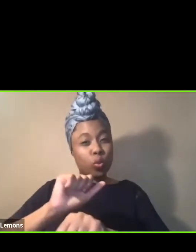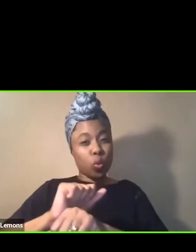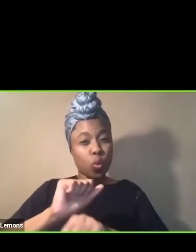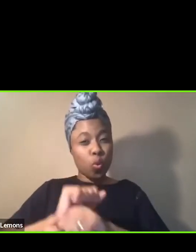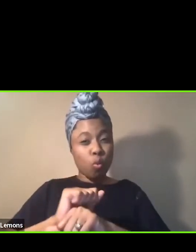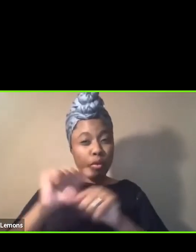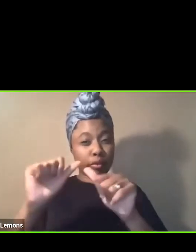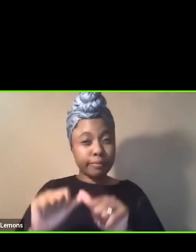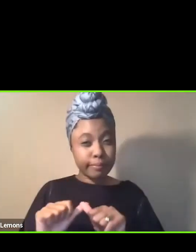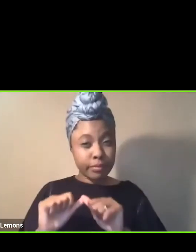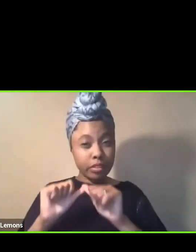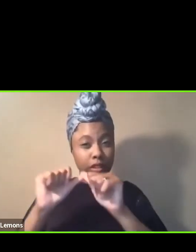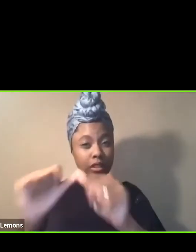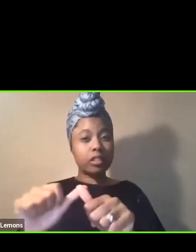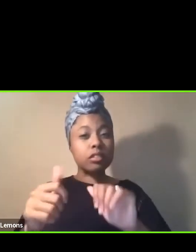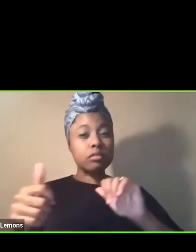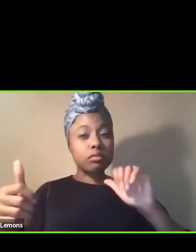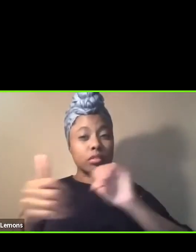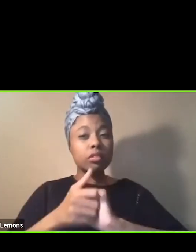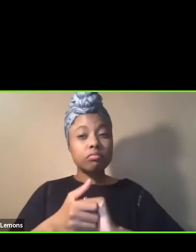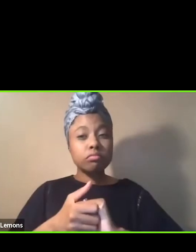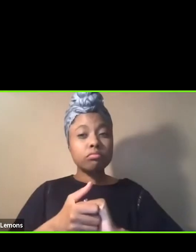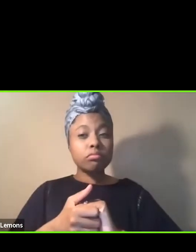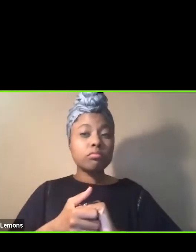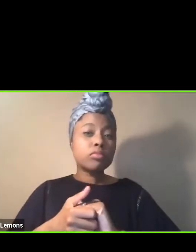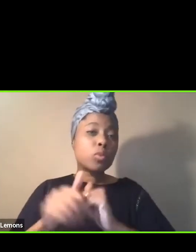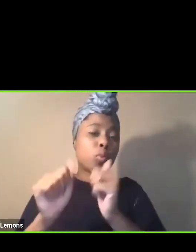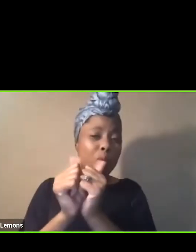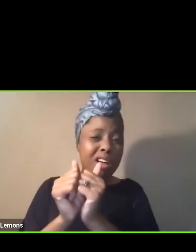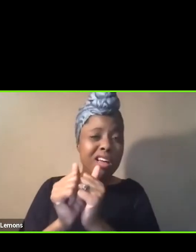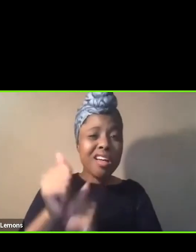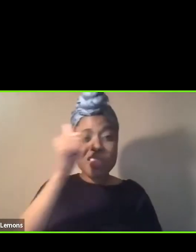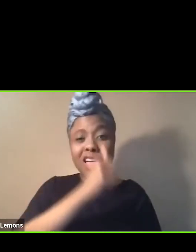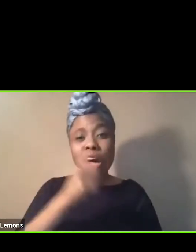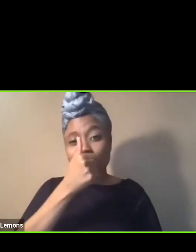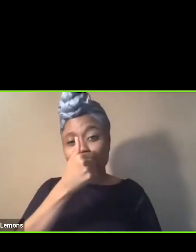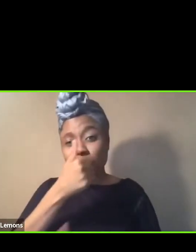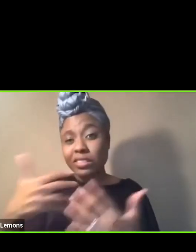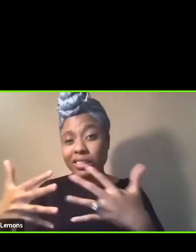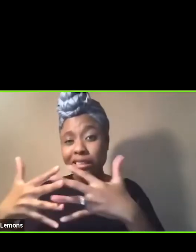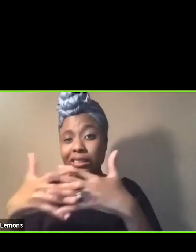maintain solidarity with African Americans, is that